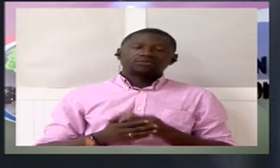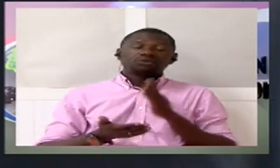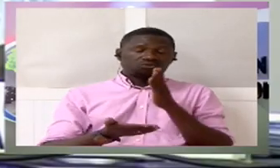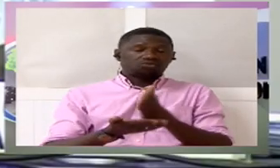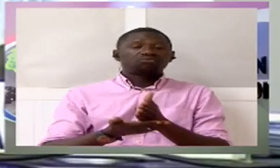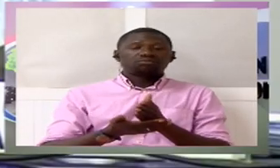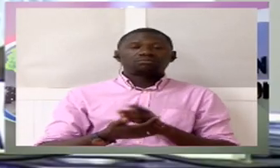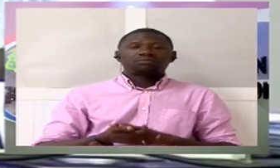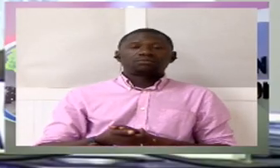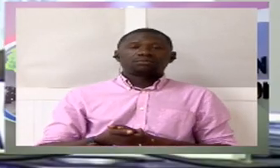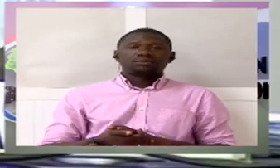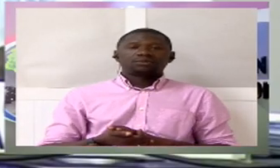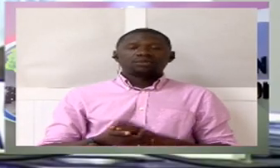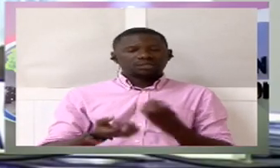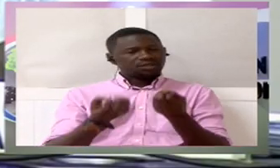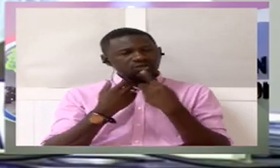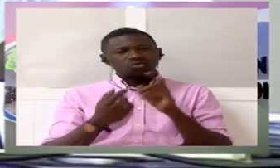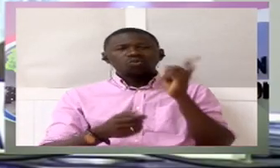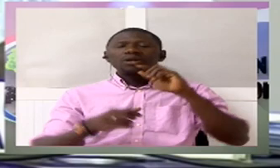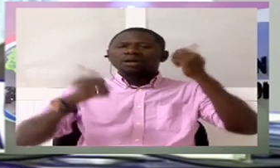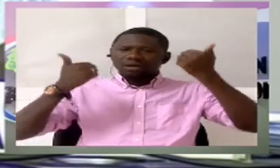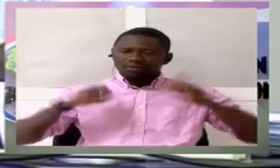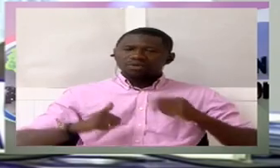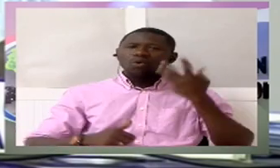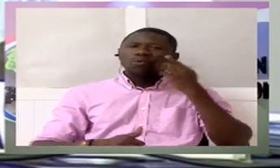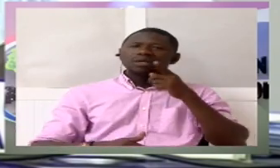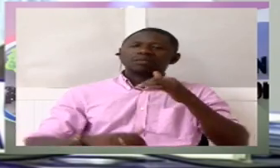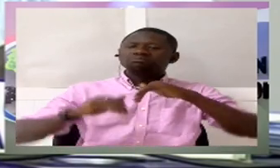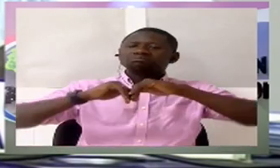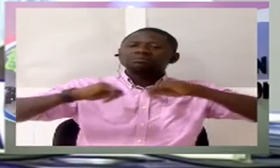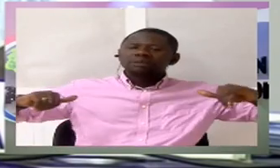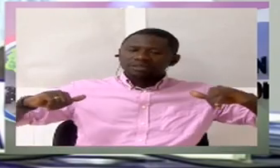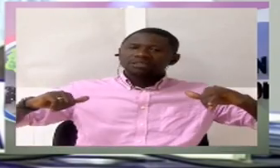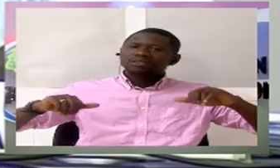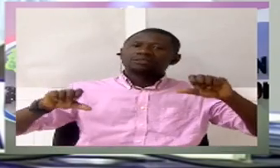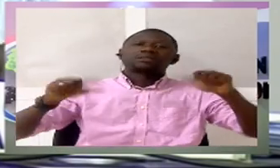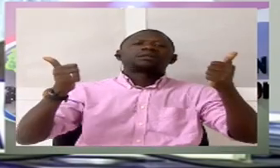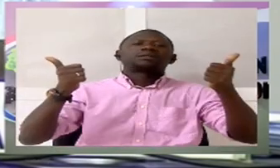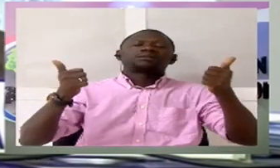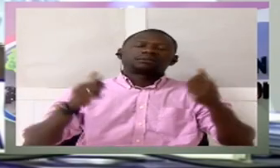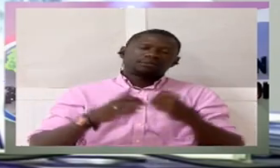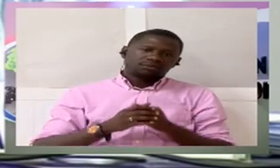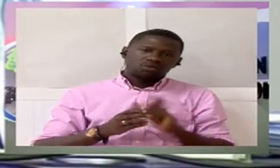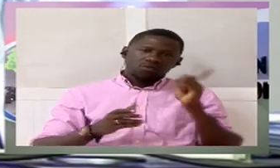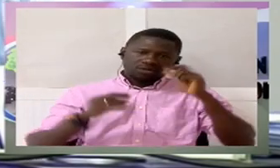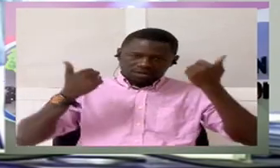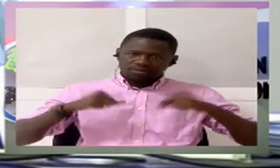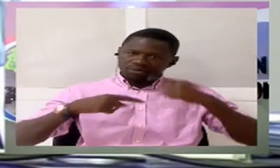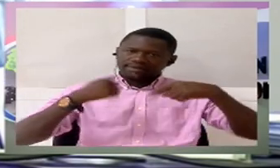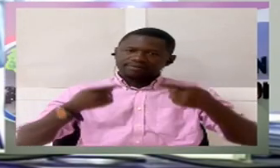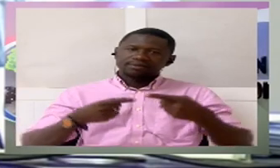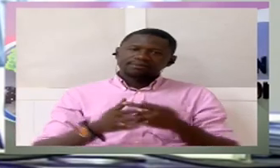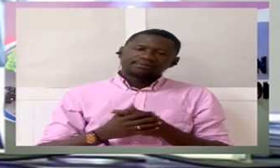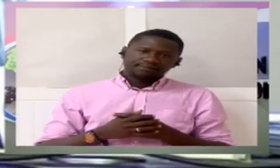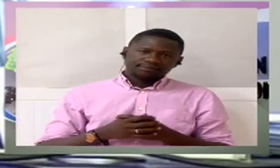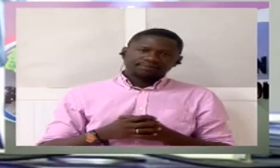True. And tell us what happened when that falling out started. Afonye mbiriwo kuya